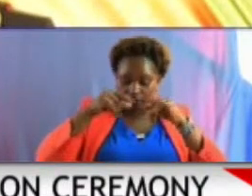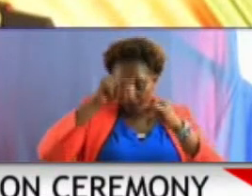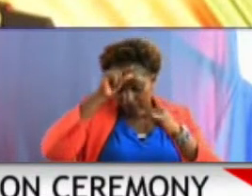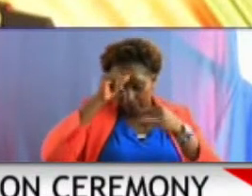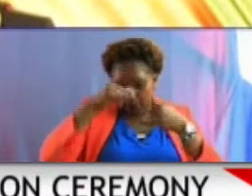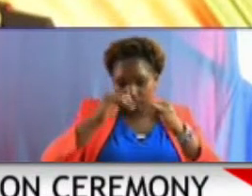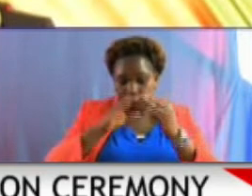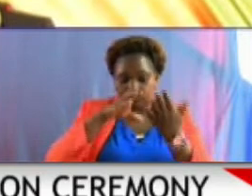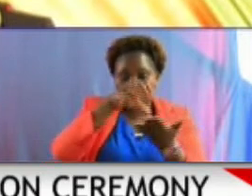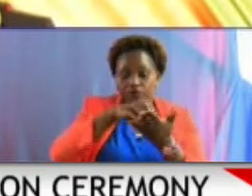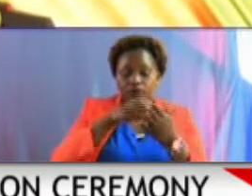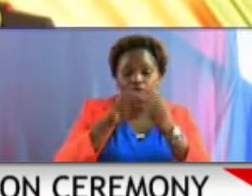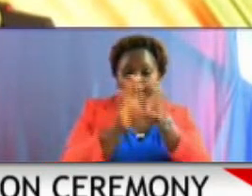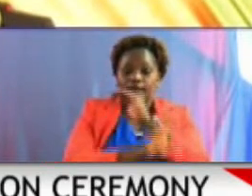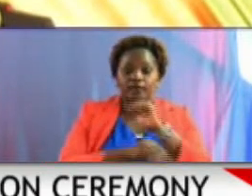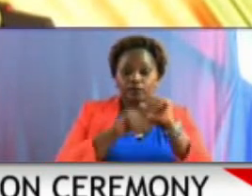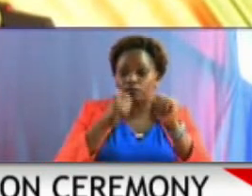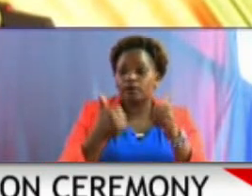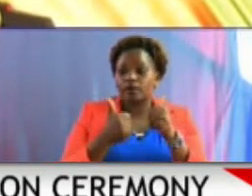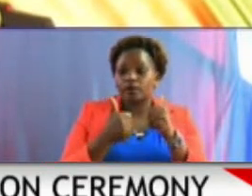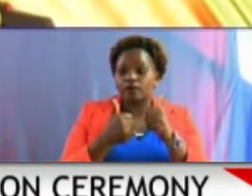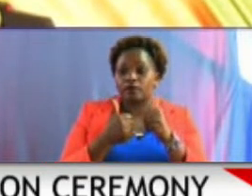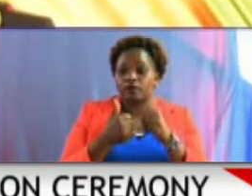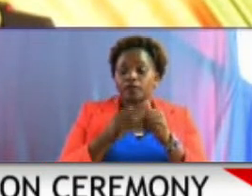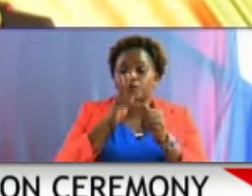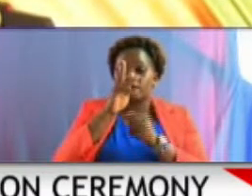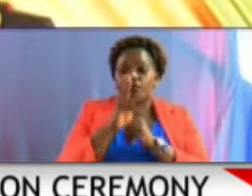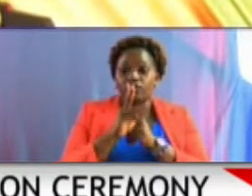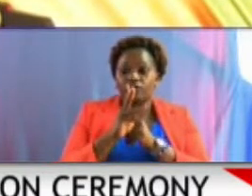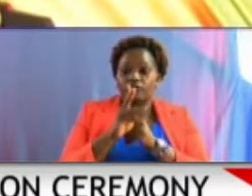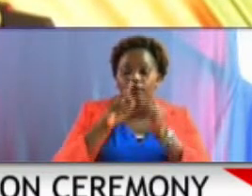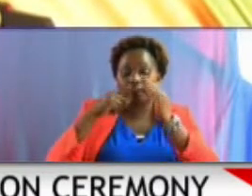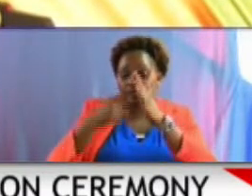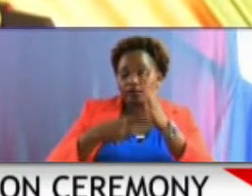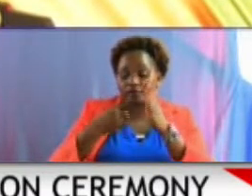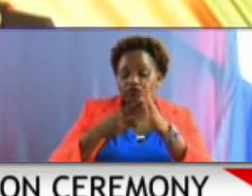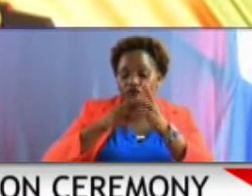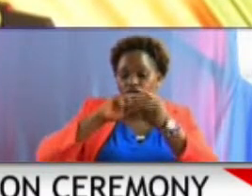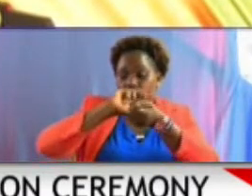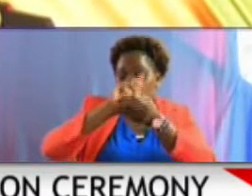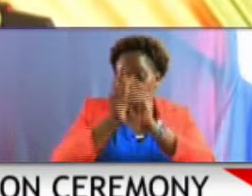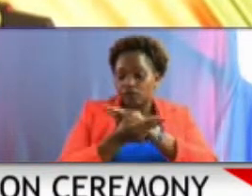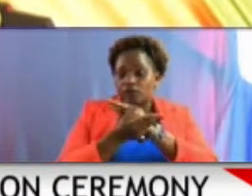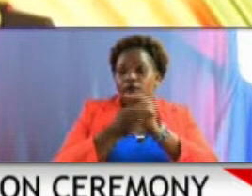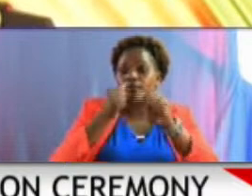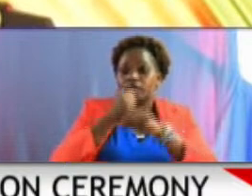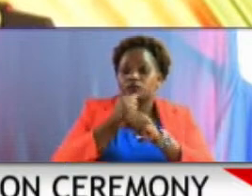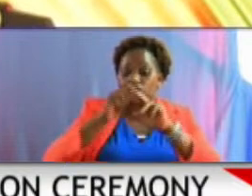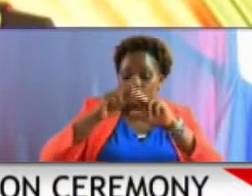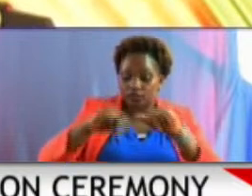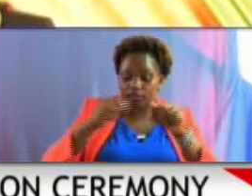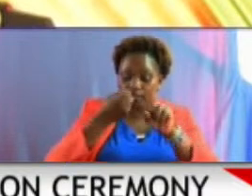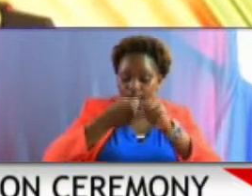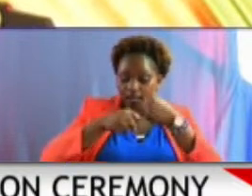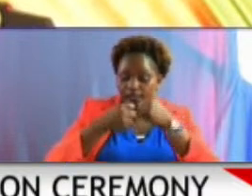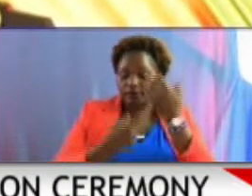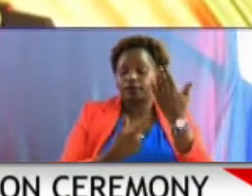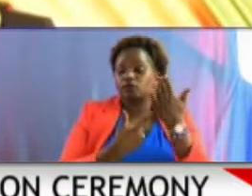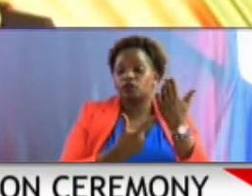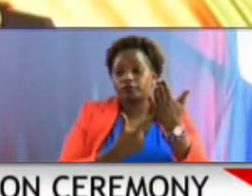the country well to participate in the fourth industrial revolution by harnessing research, science, and